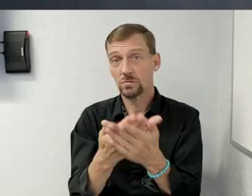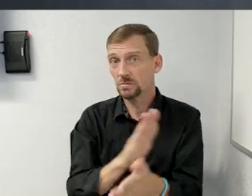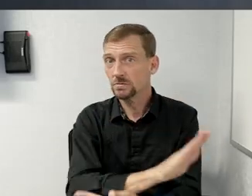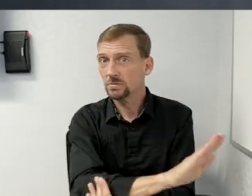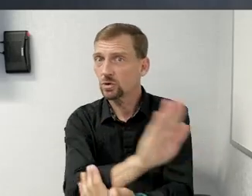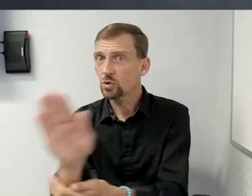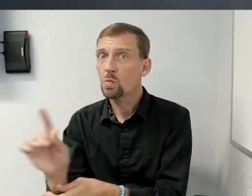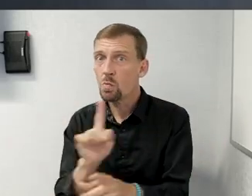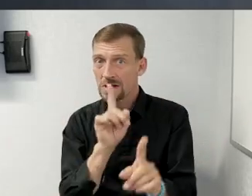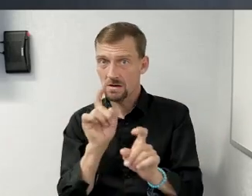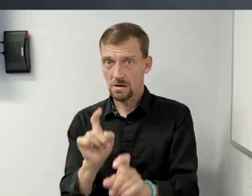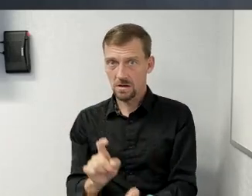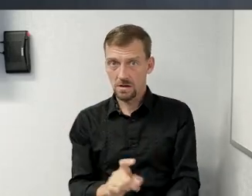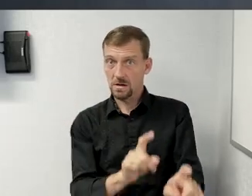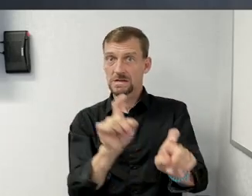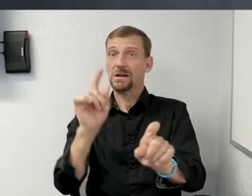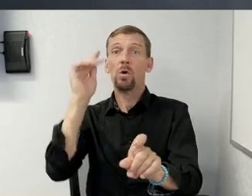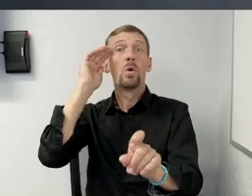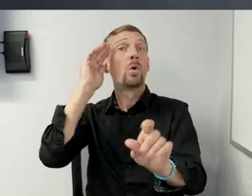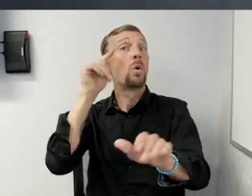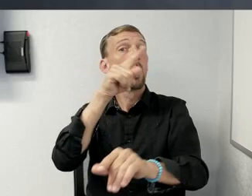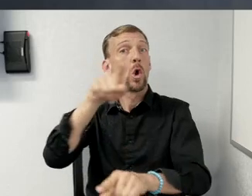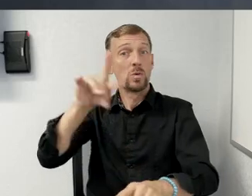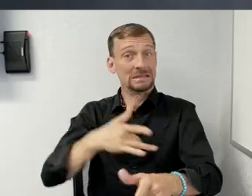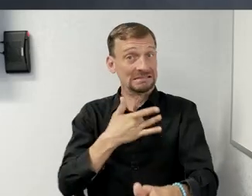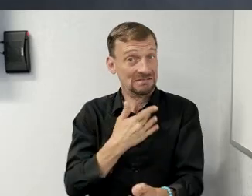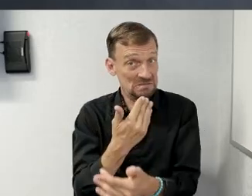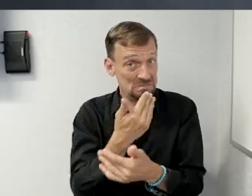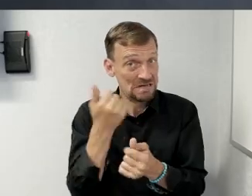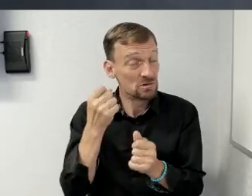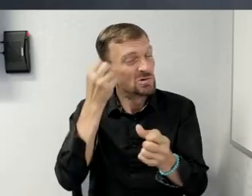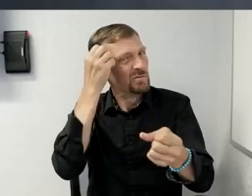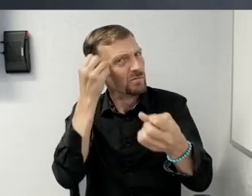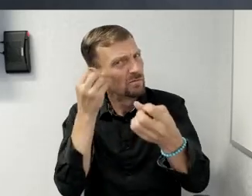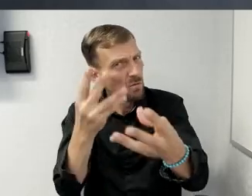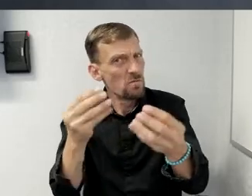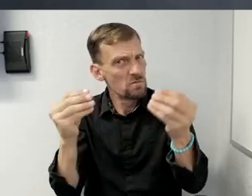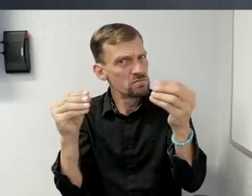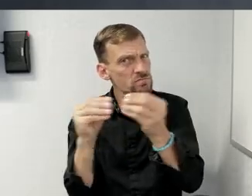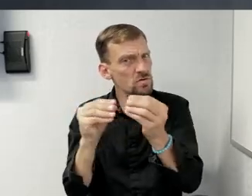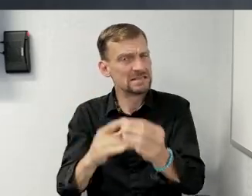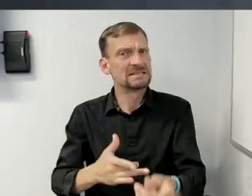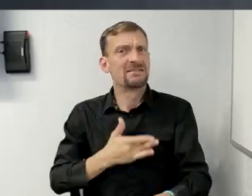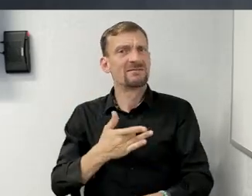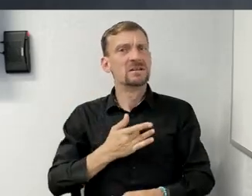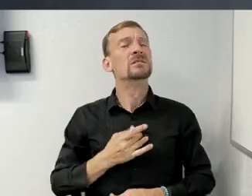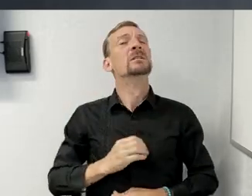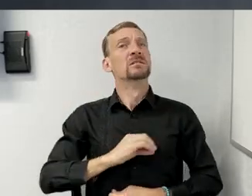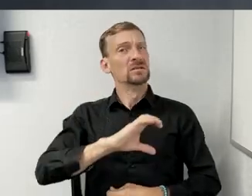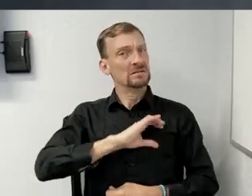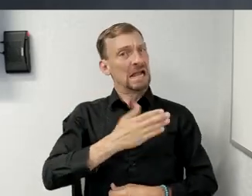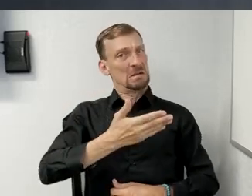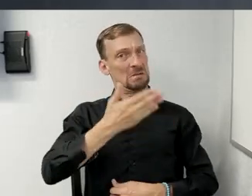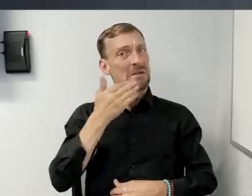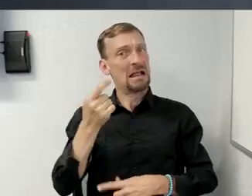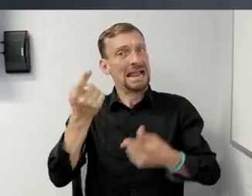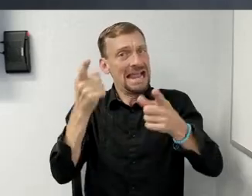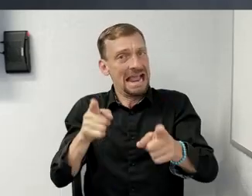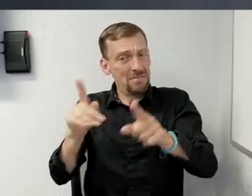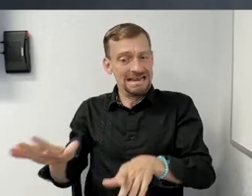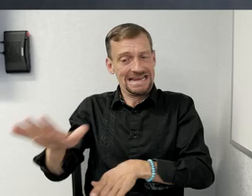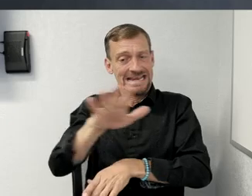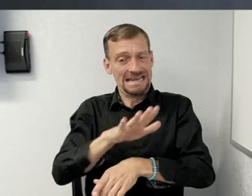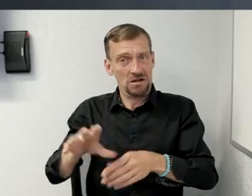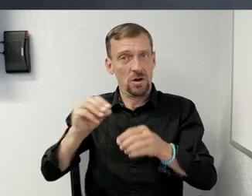questions to help you feel better informed and just have a better sense of what's going on locally at Kaweah